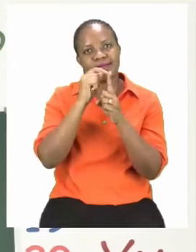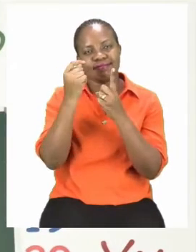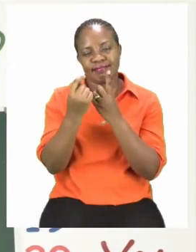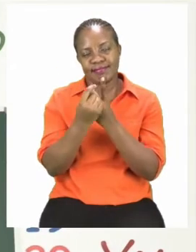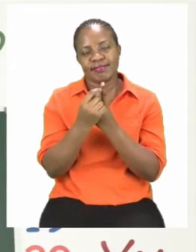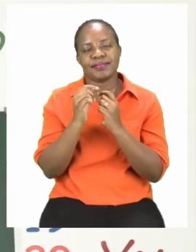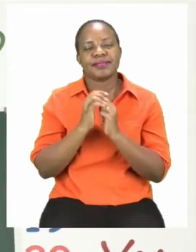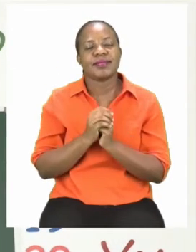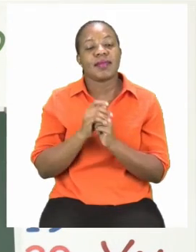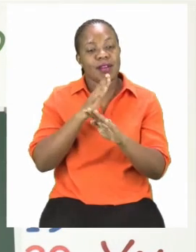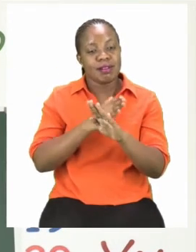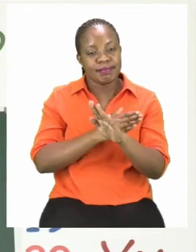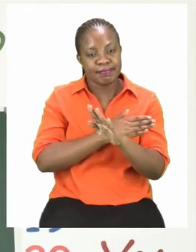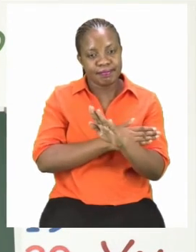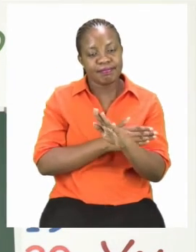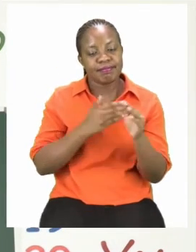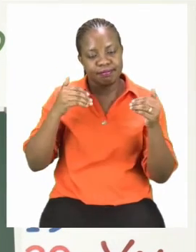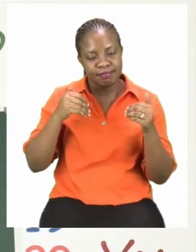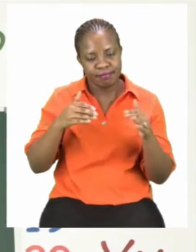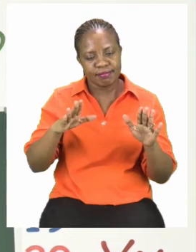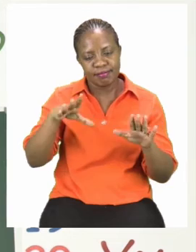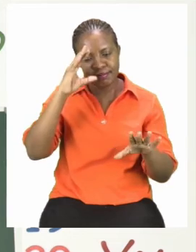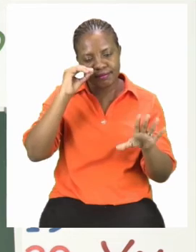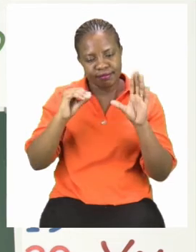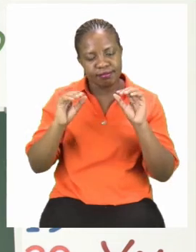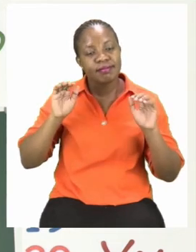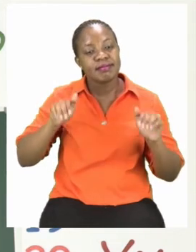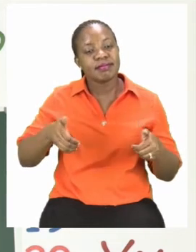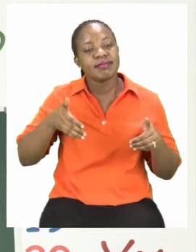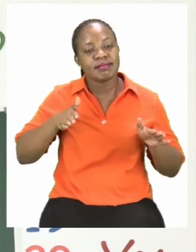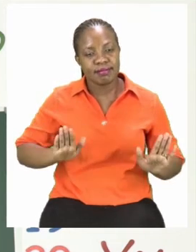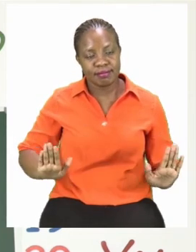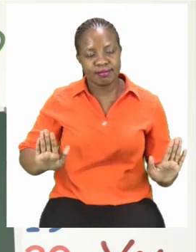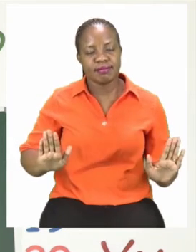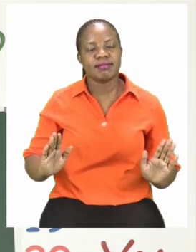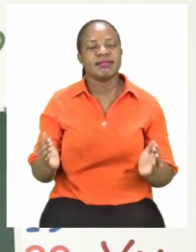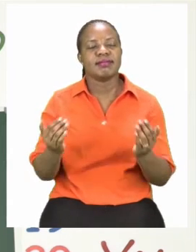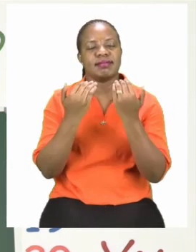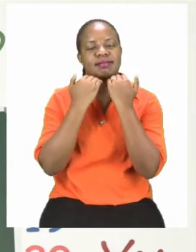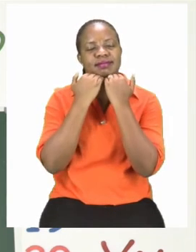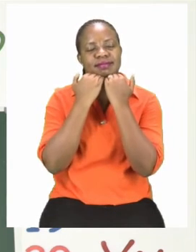Let's take a look at the first box where we have a car. It says,